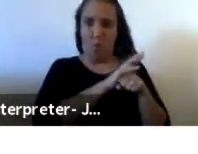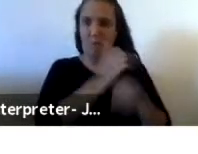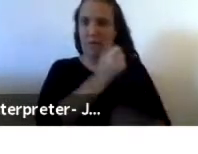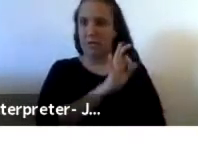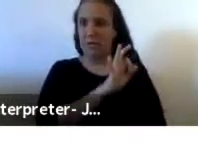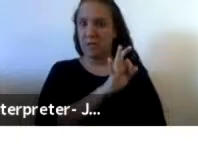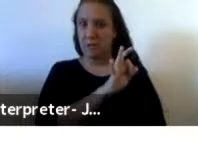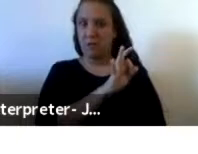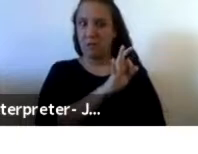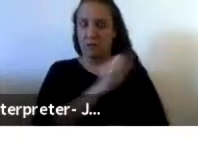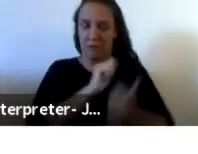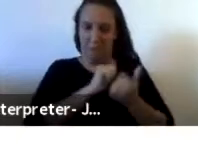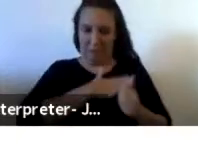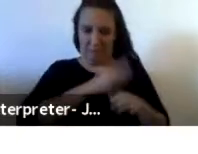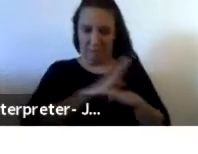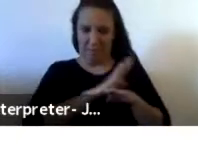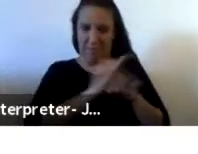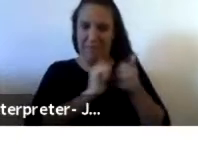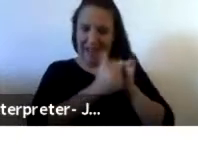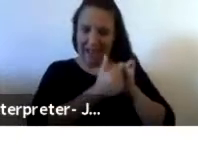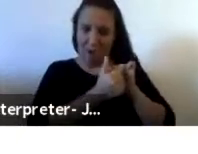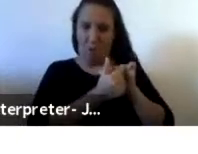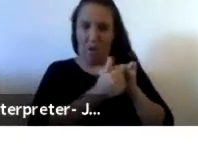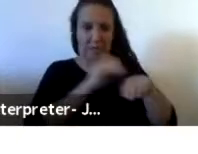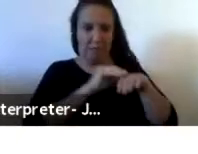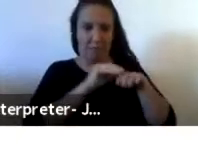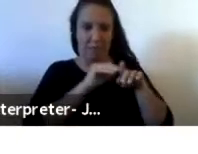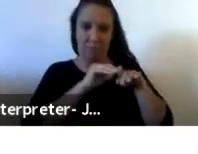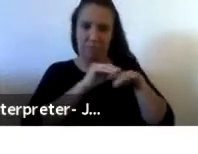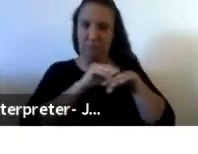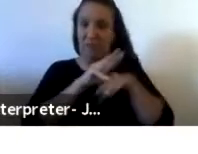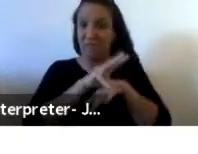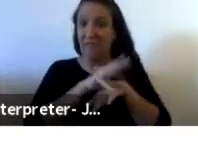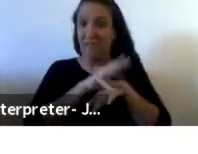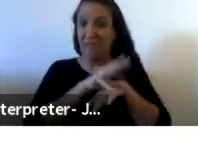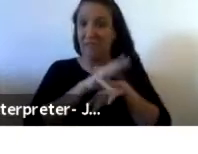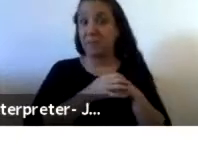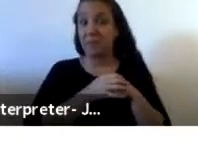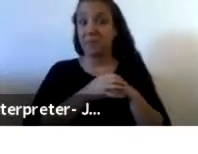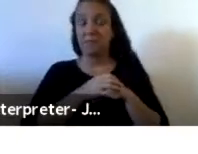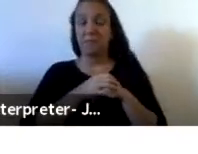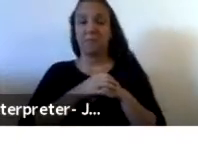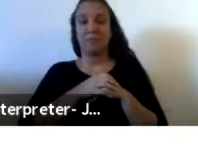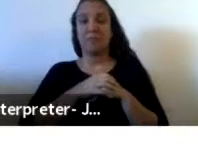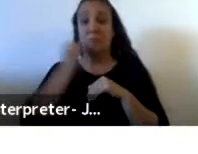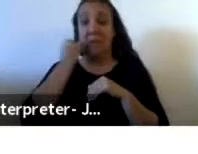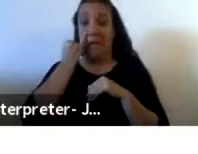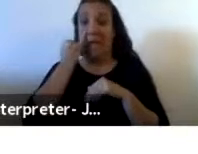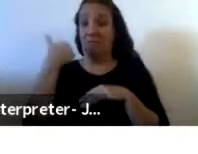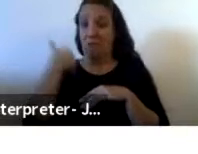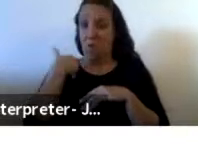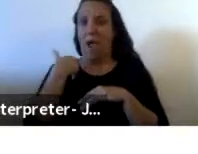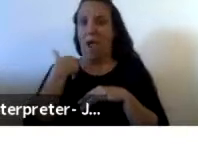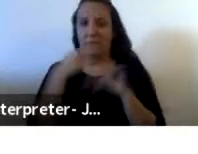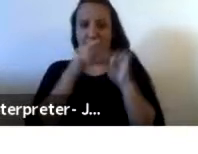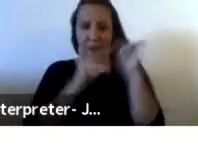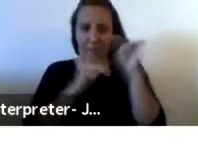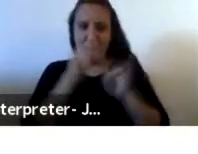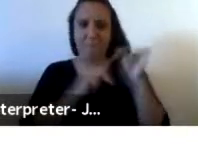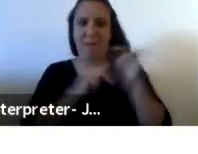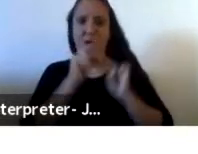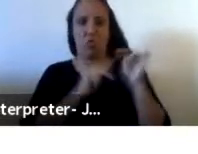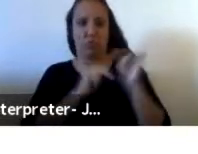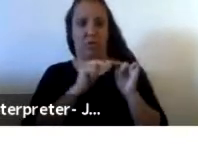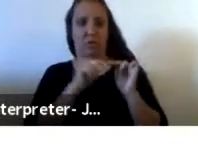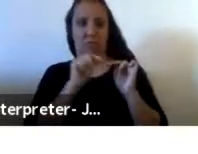affected? And I think that one of the main things that we need to focus on is that you have to look at, if you have a brick and mortar, how do you